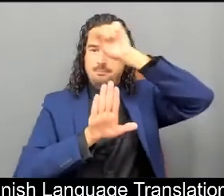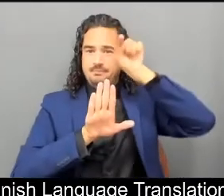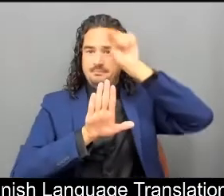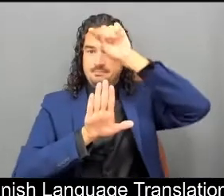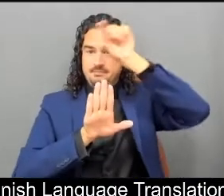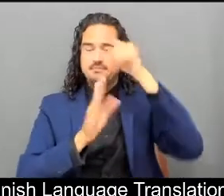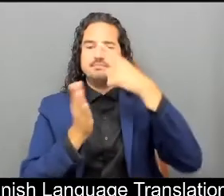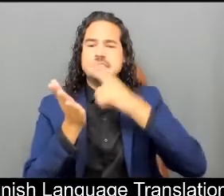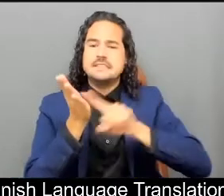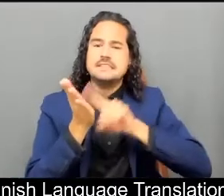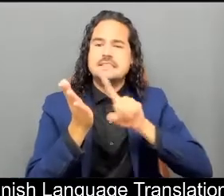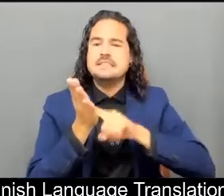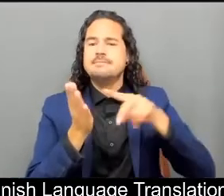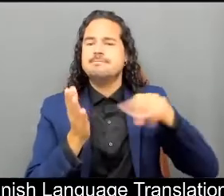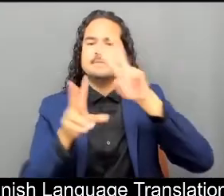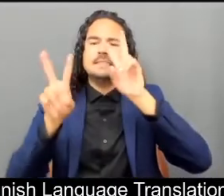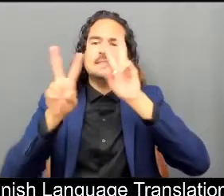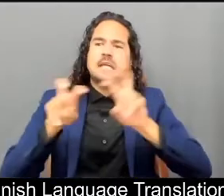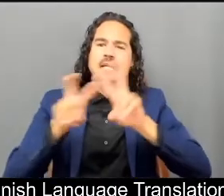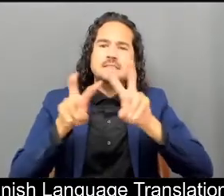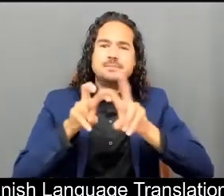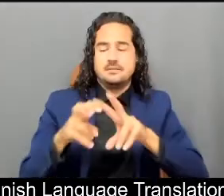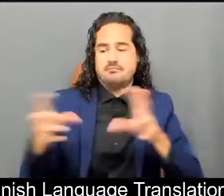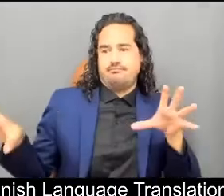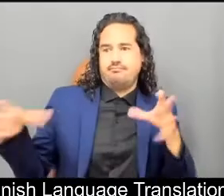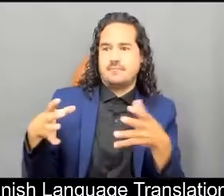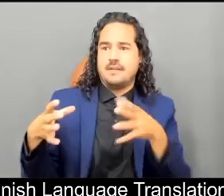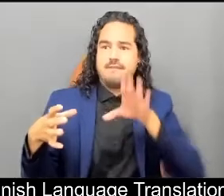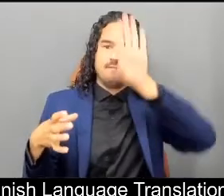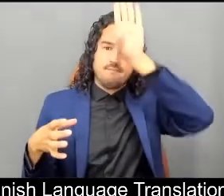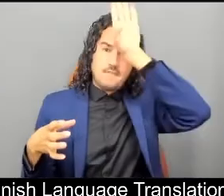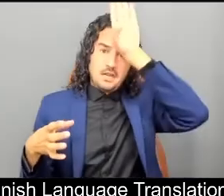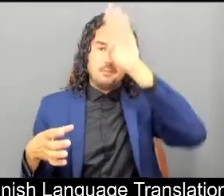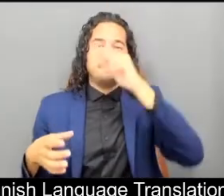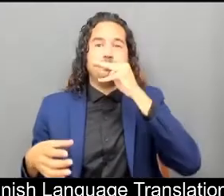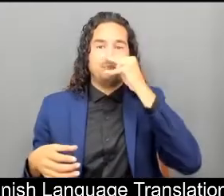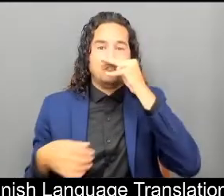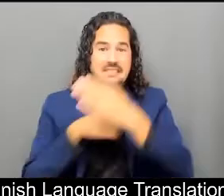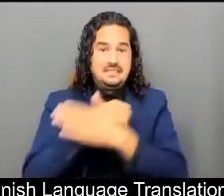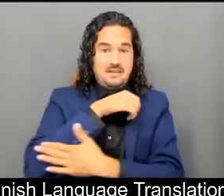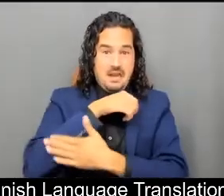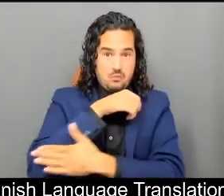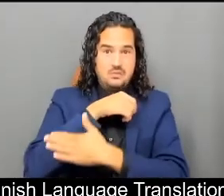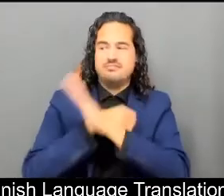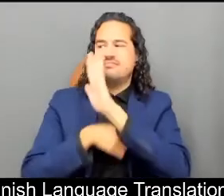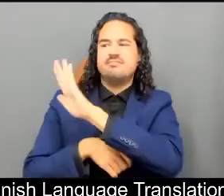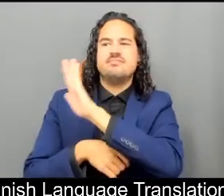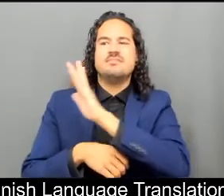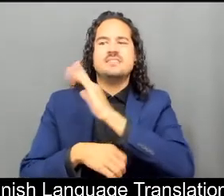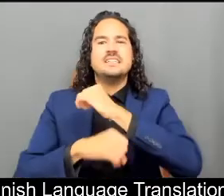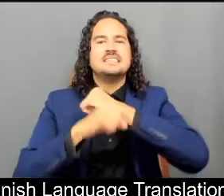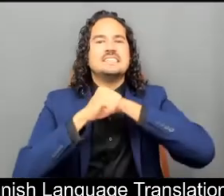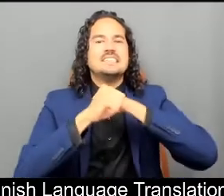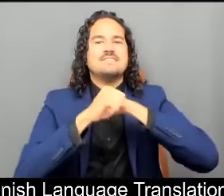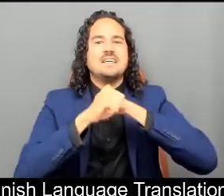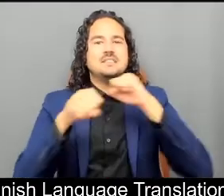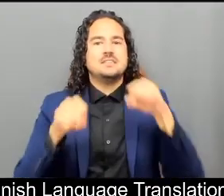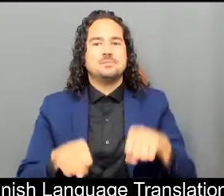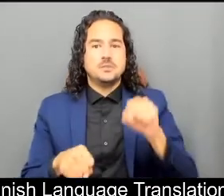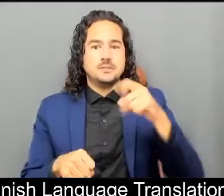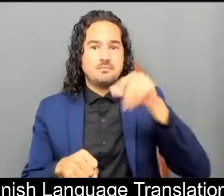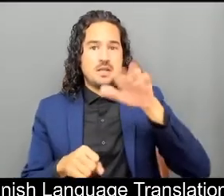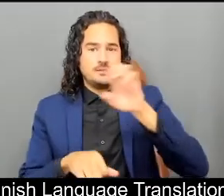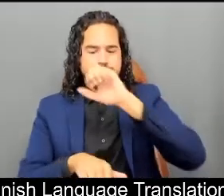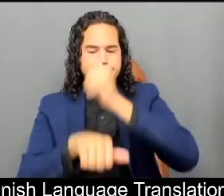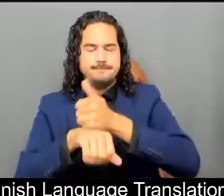Fire Department and their defensible space folks. We had upwards of 16 of those here, and they're starting